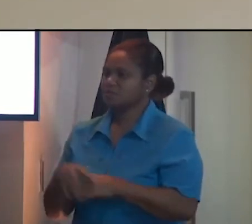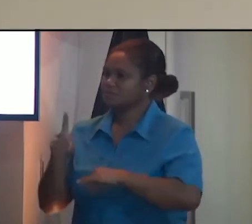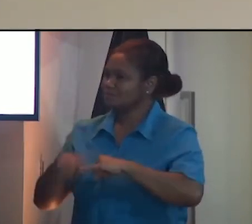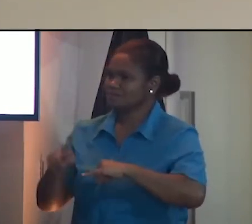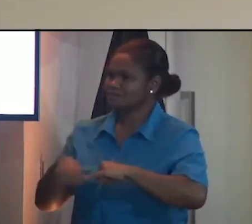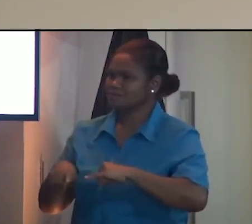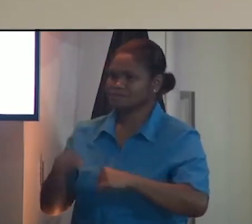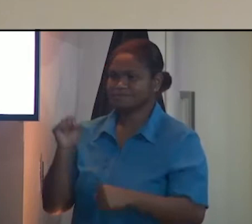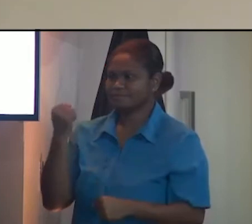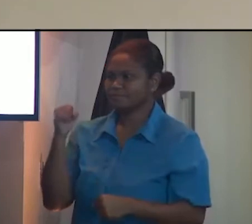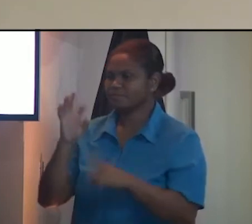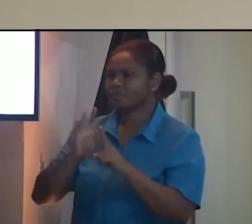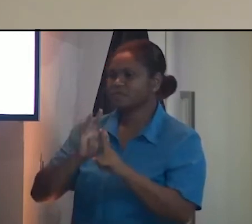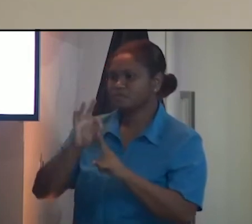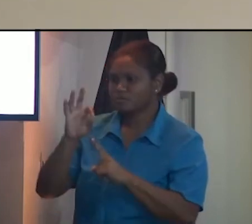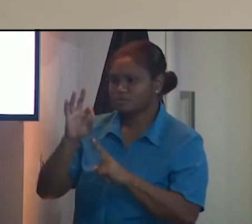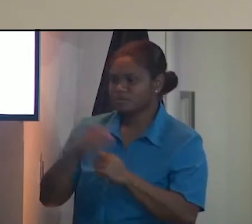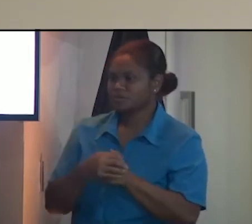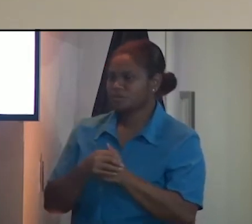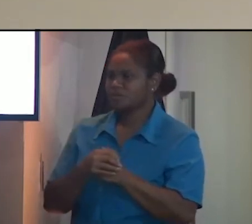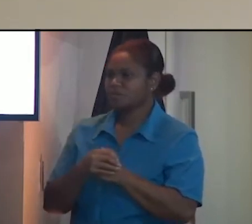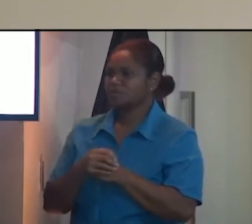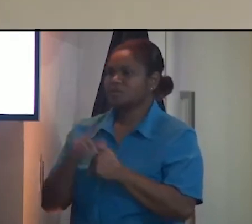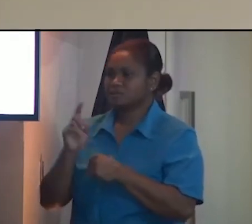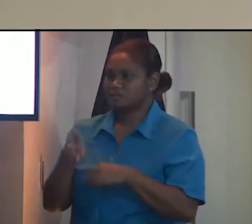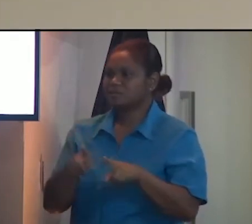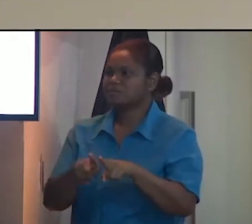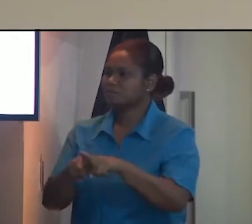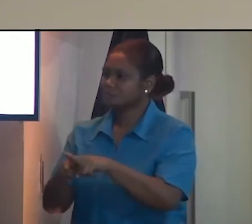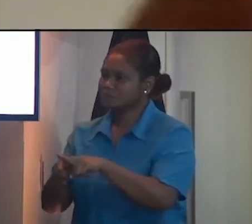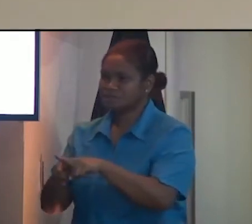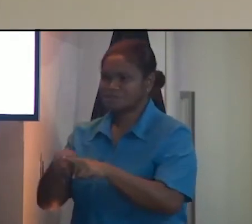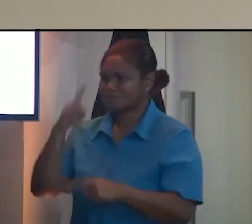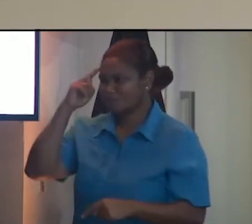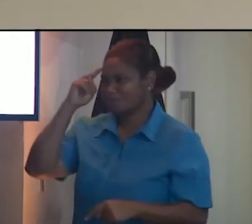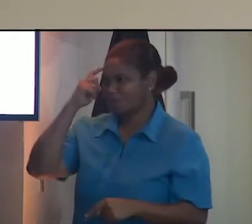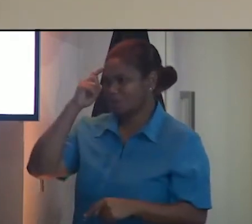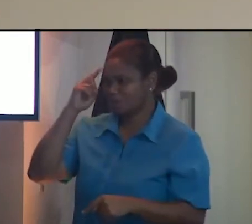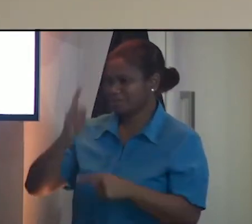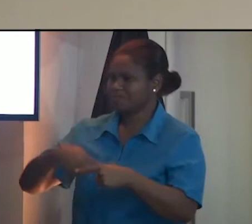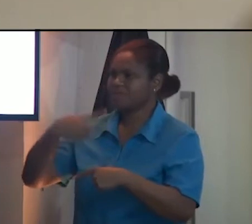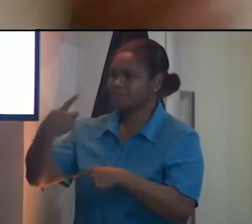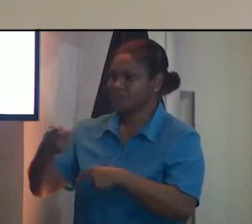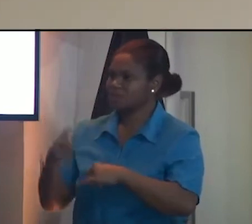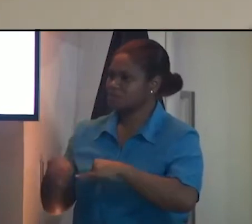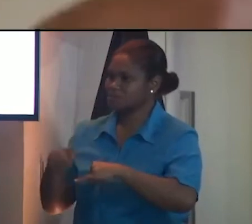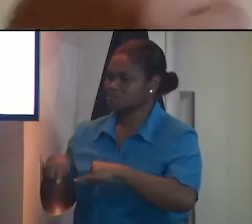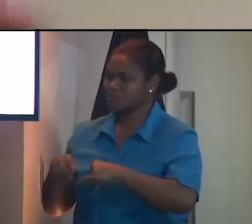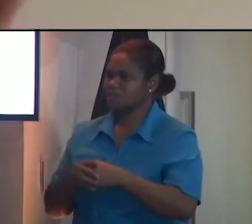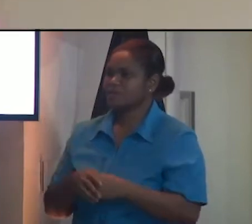not progressing, but we are regressing. And that means that it is really worrying trend for the next election that is coming up. Given